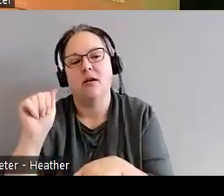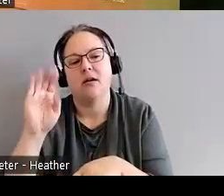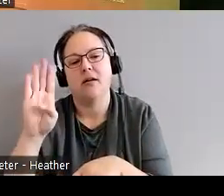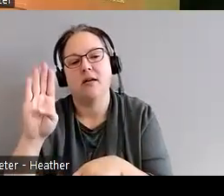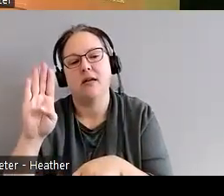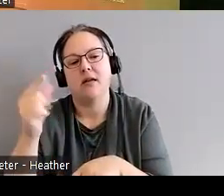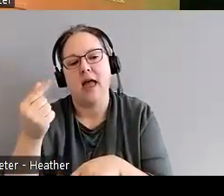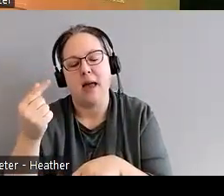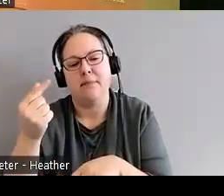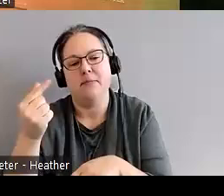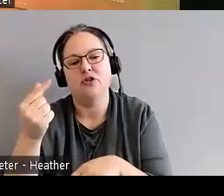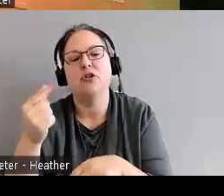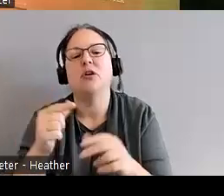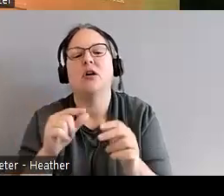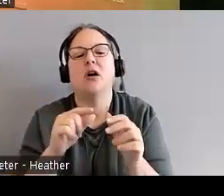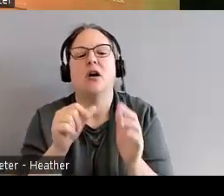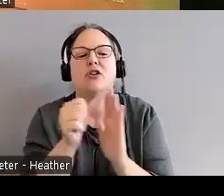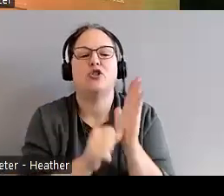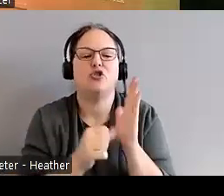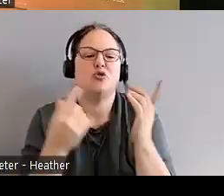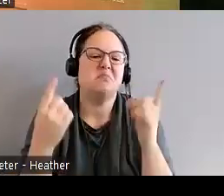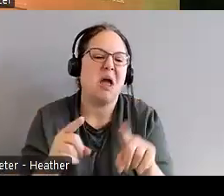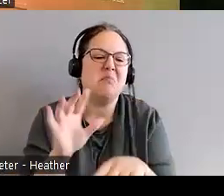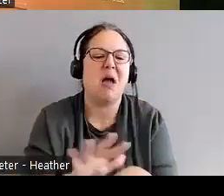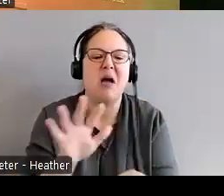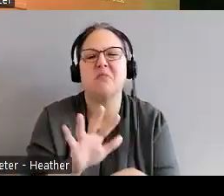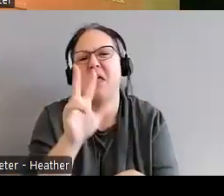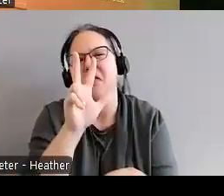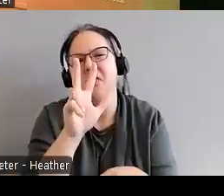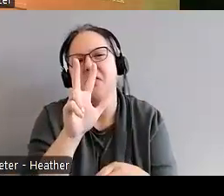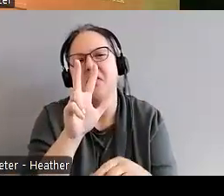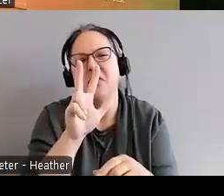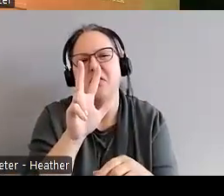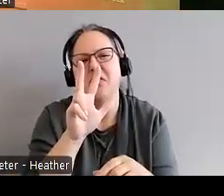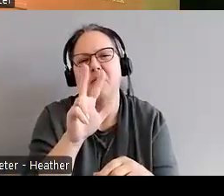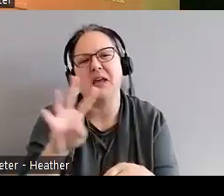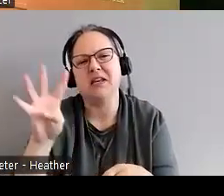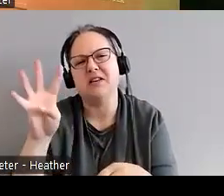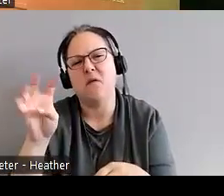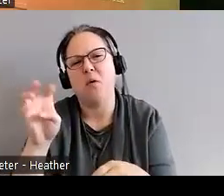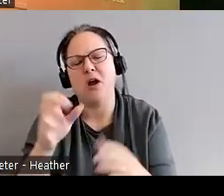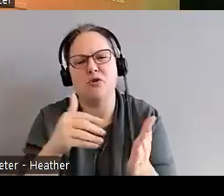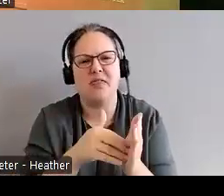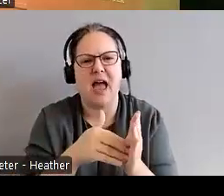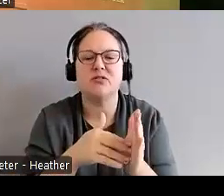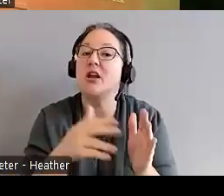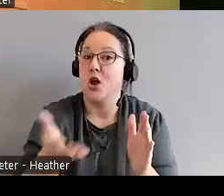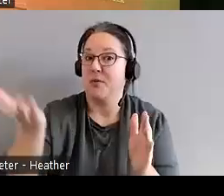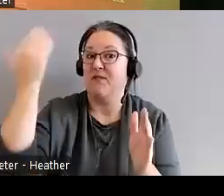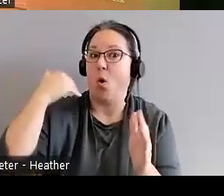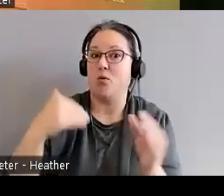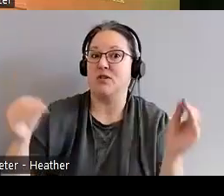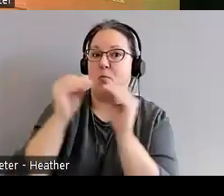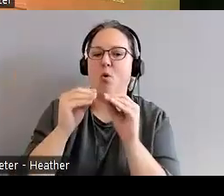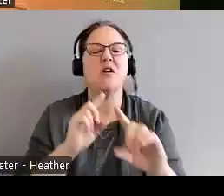to 400,000 cases per year. Used to be higher before people developed, lots of